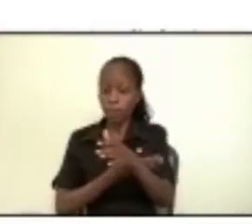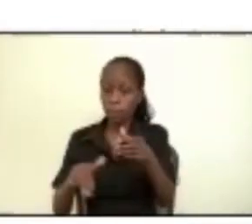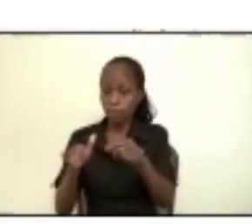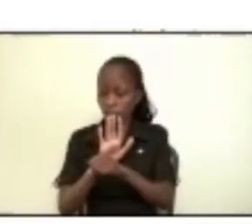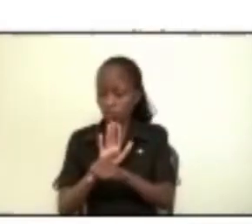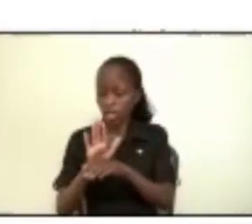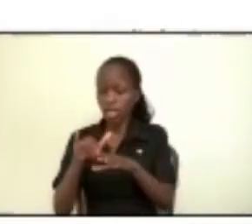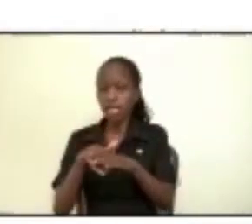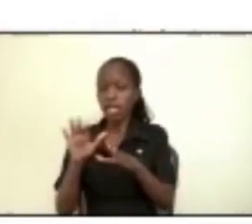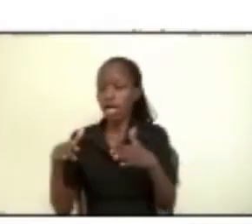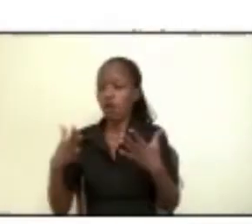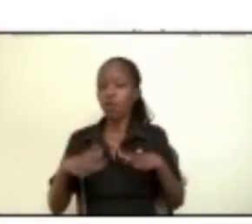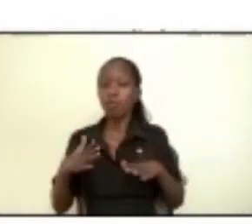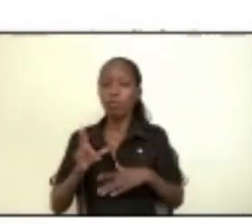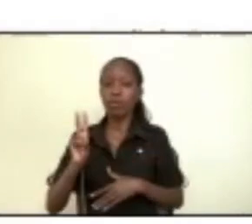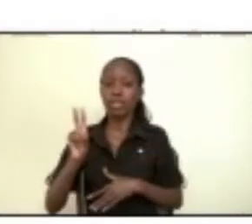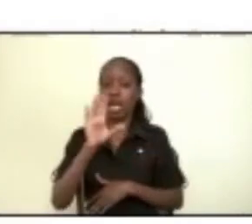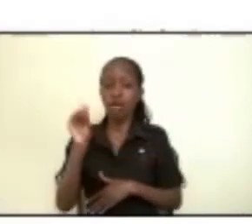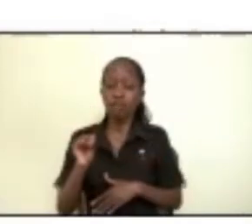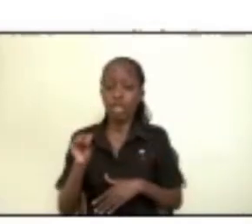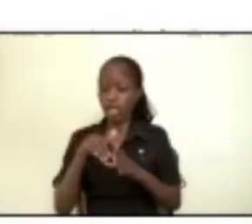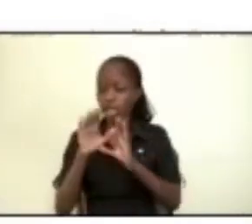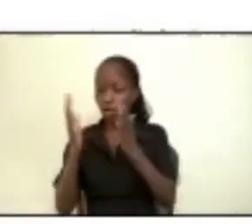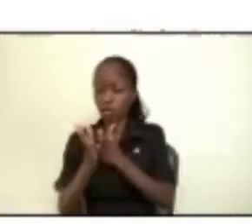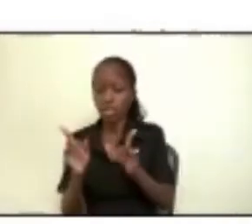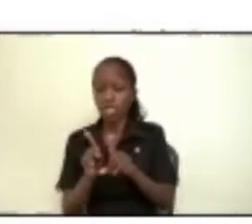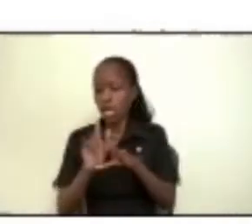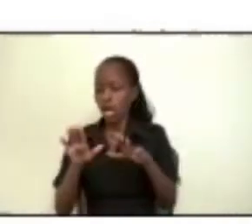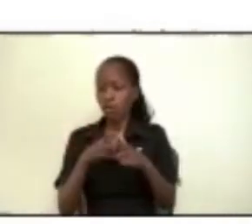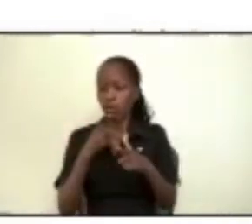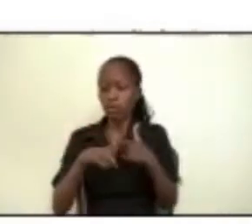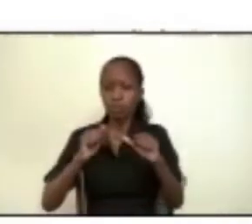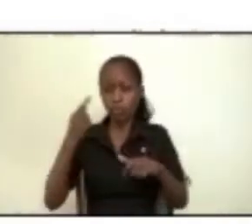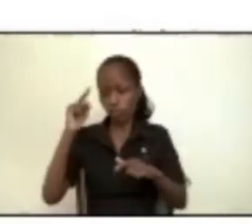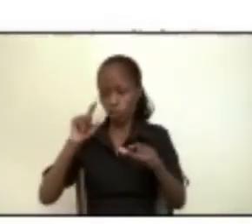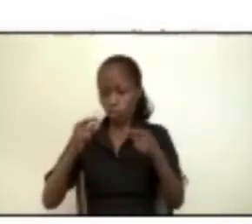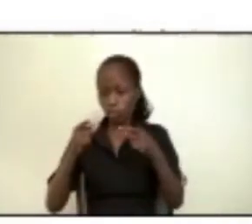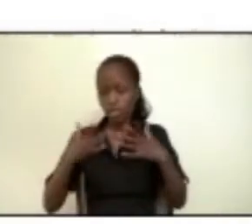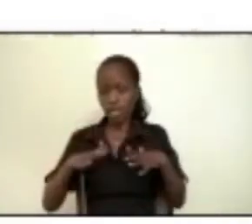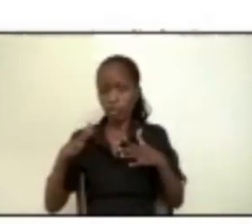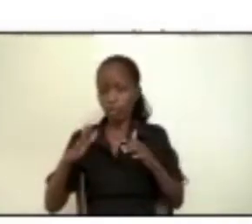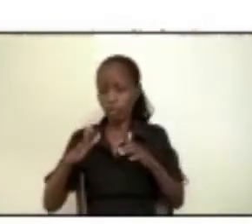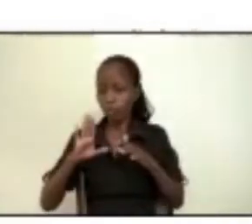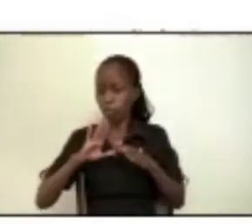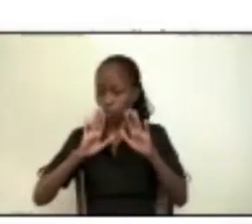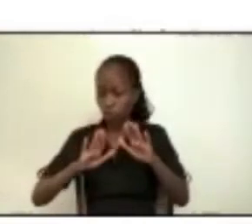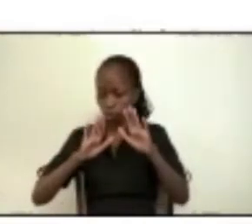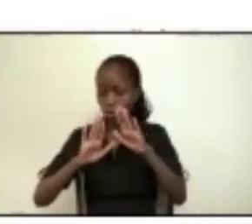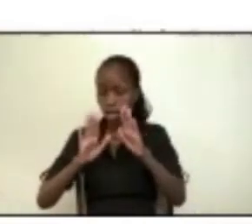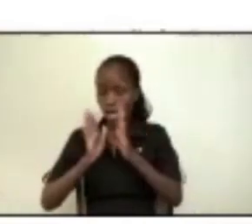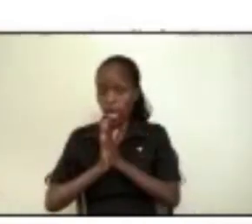the world. And how then do we begin to be conscious and to be very